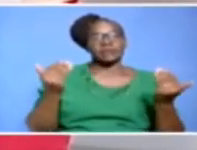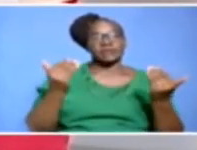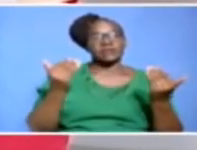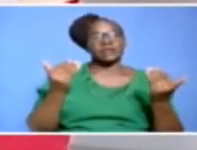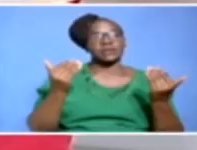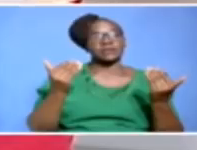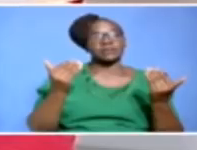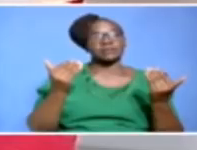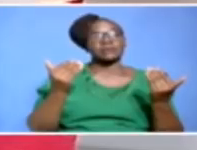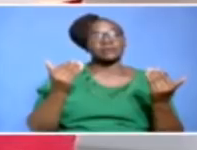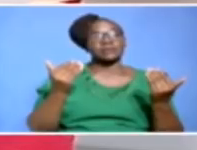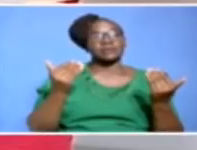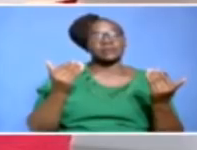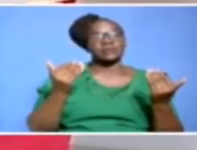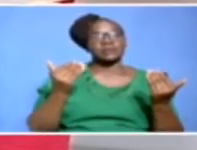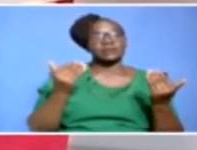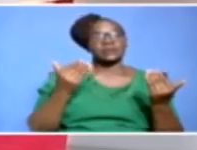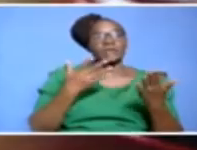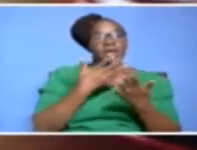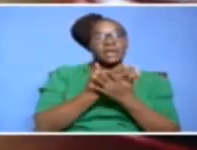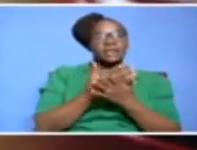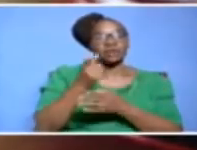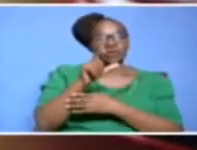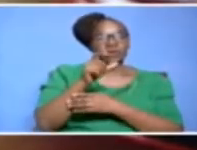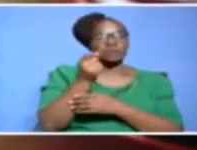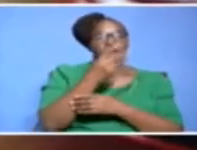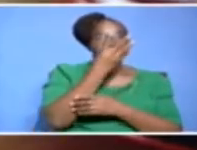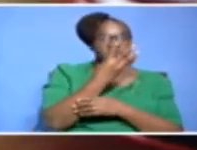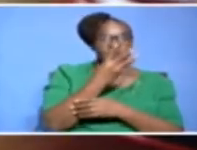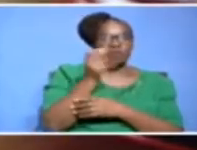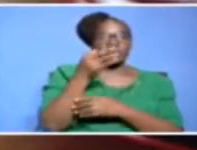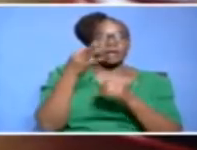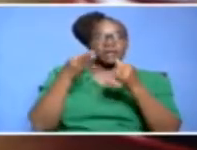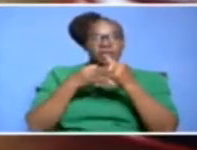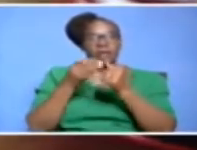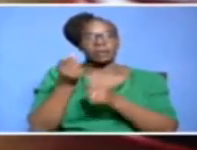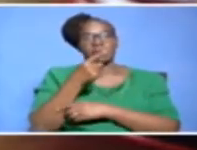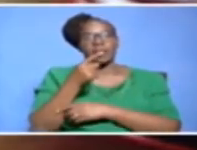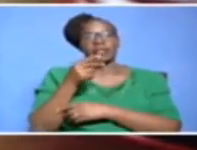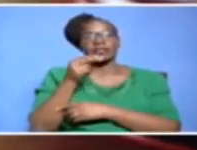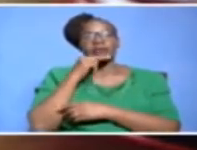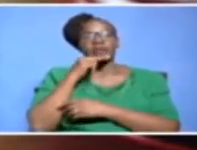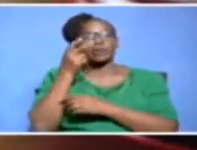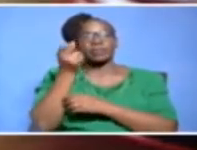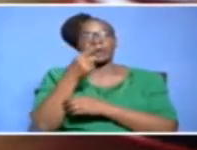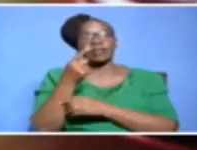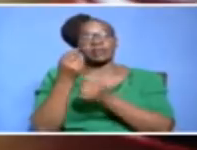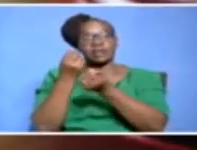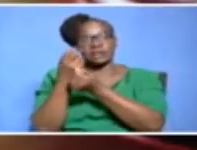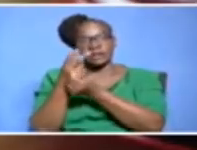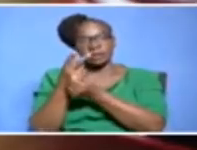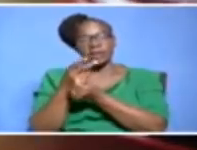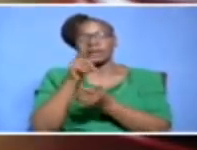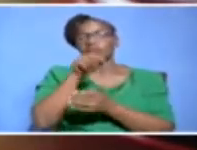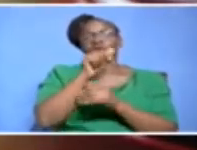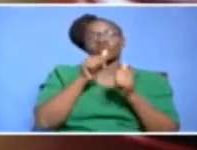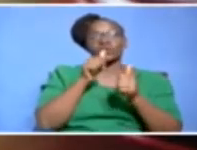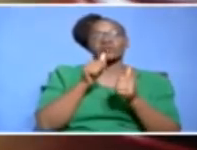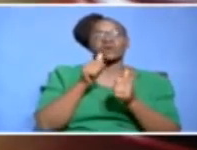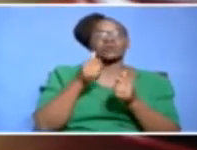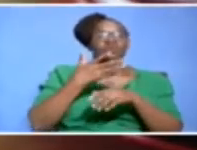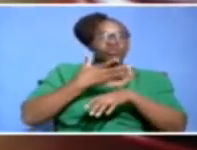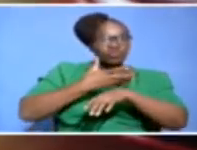arrests spike in April, August, November, and December. Now, the offenses range from drug